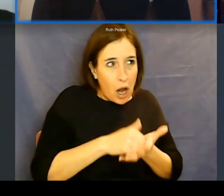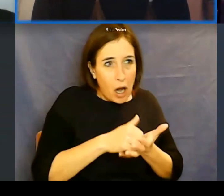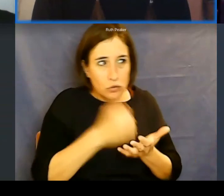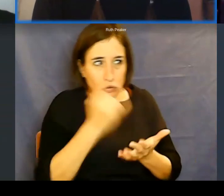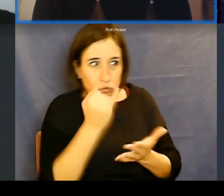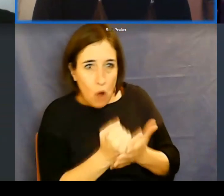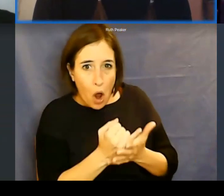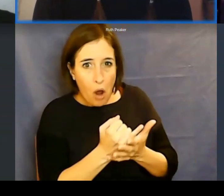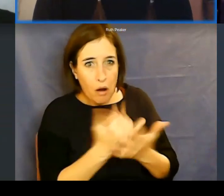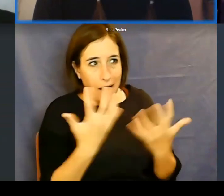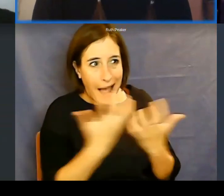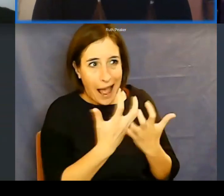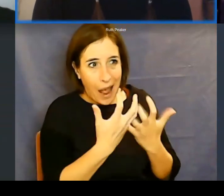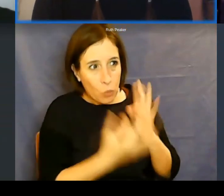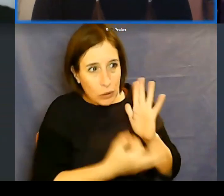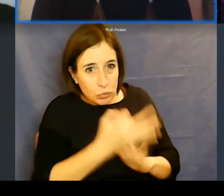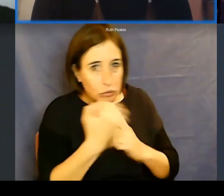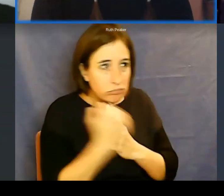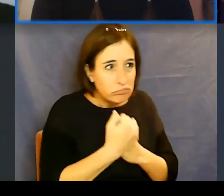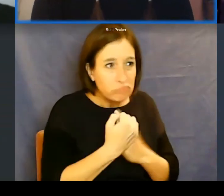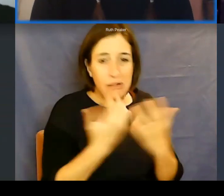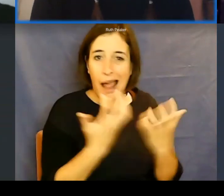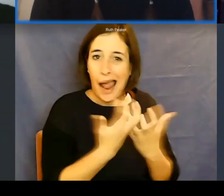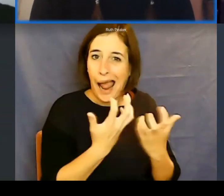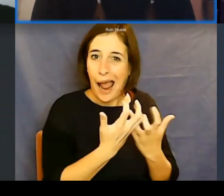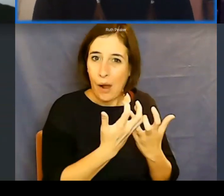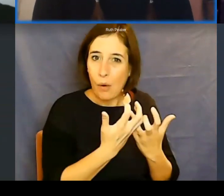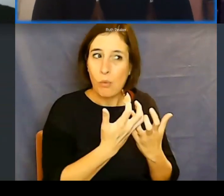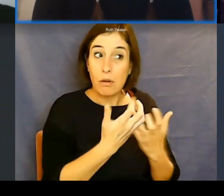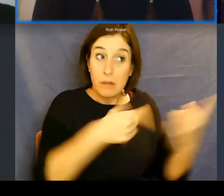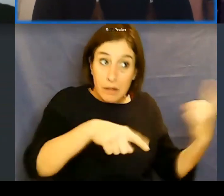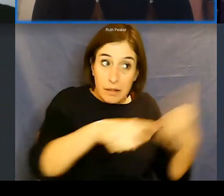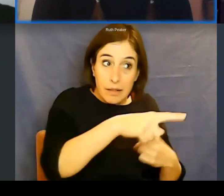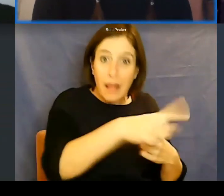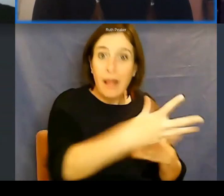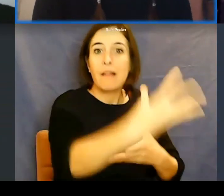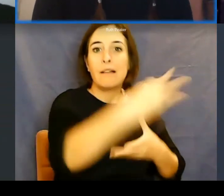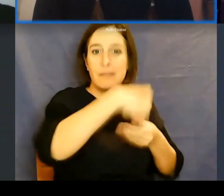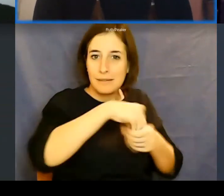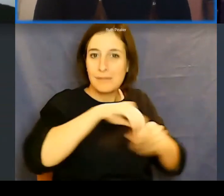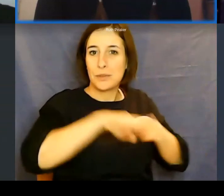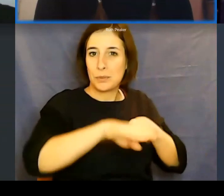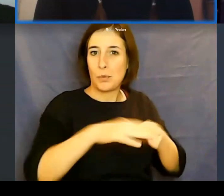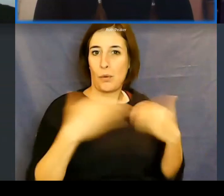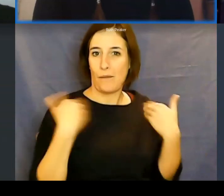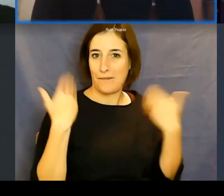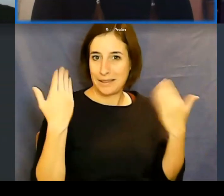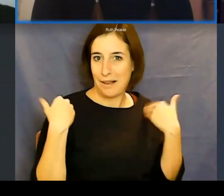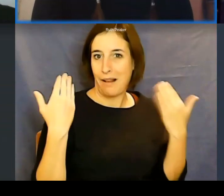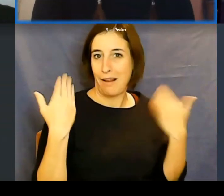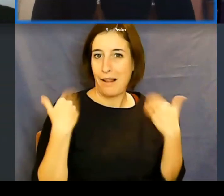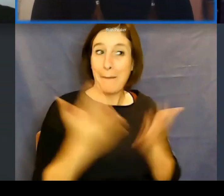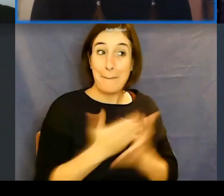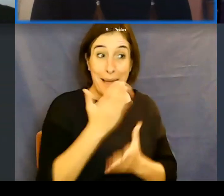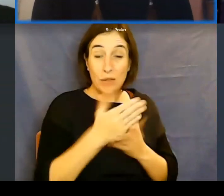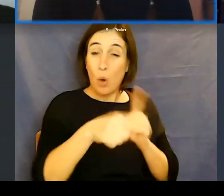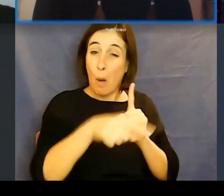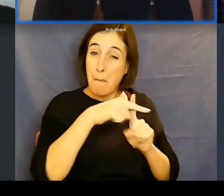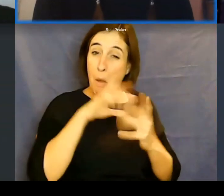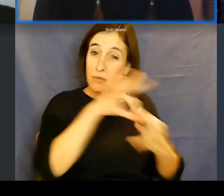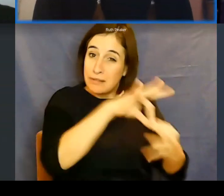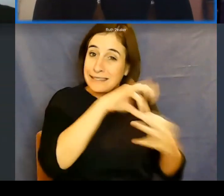to change their experience of sport and physical activity and make it a more positive one. Again, if you want any